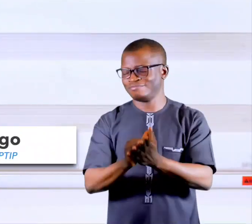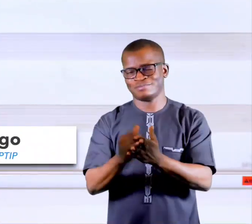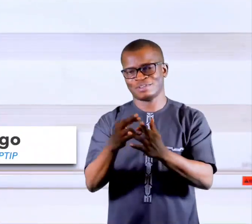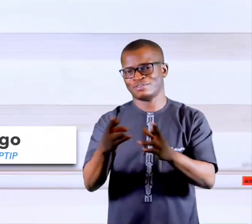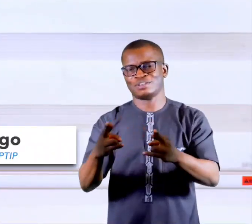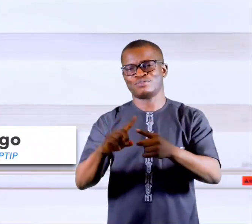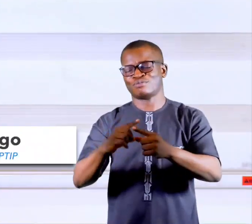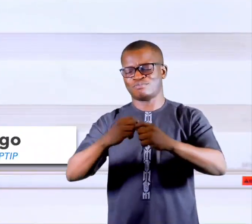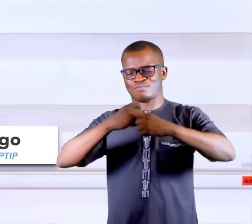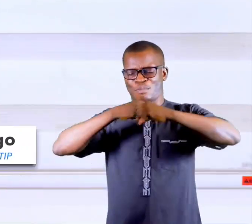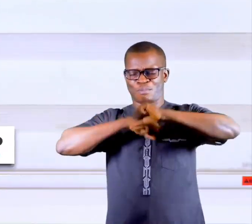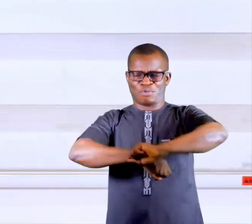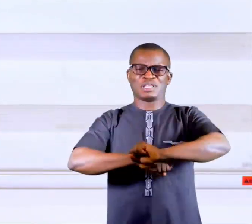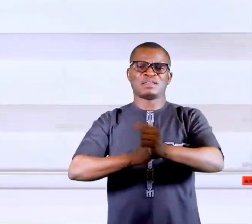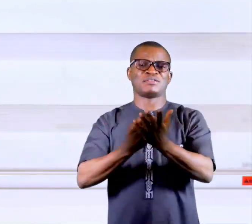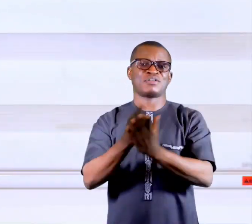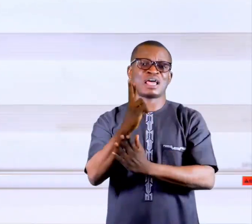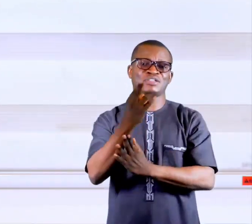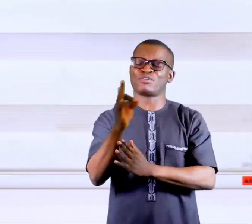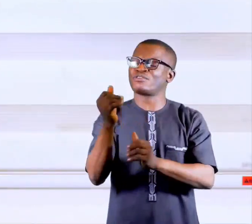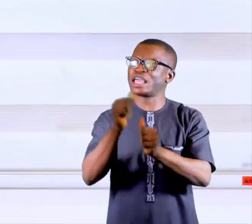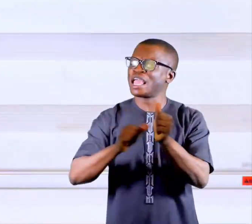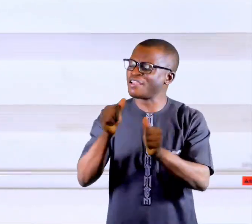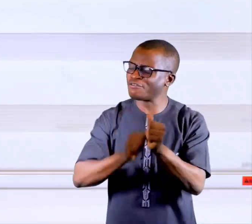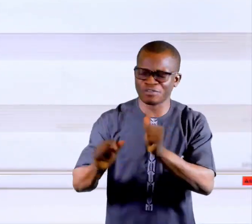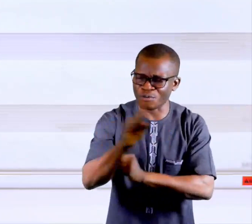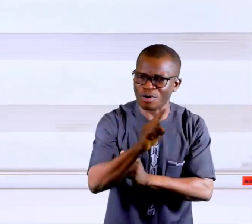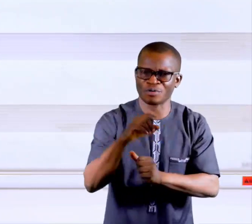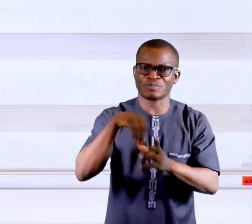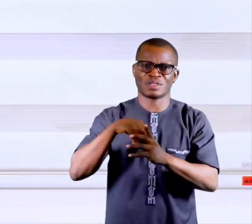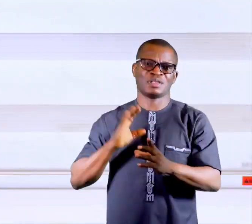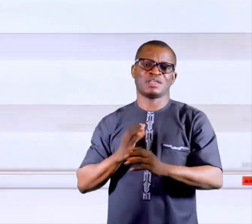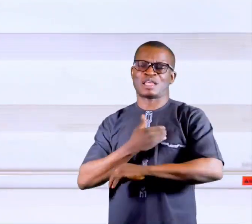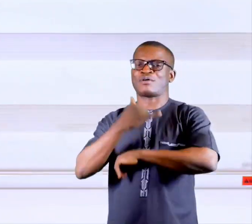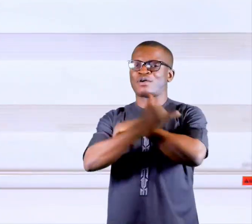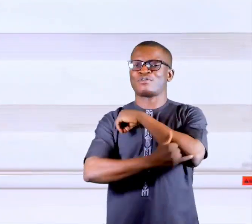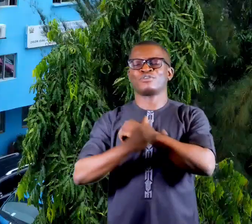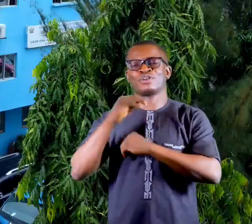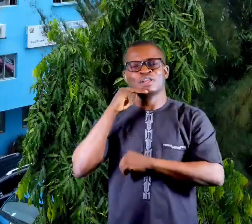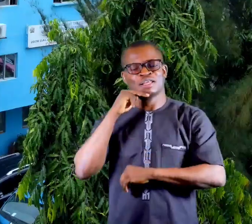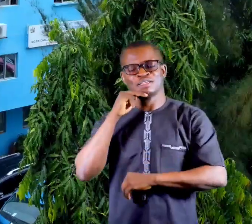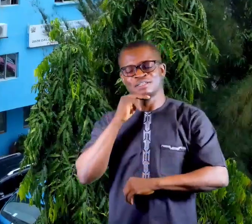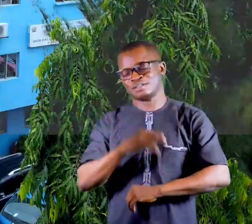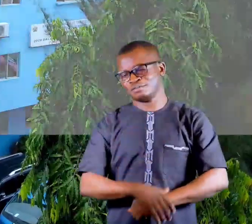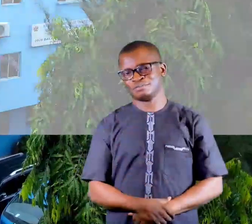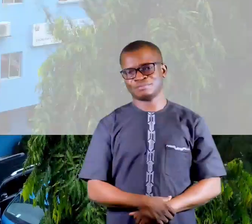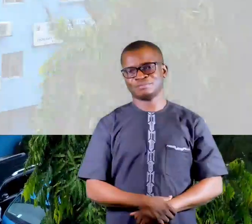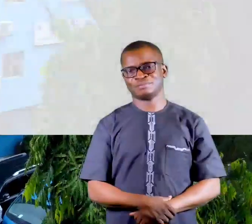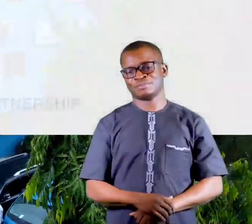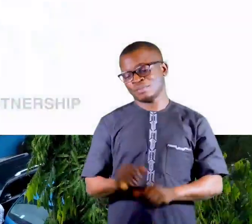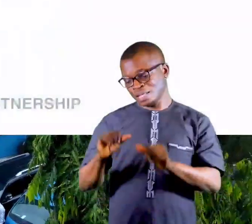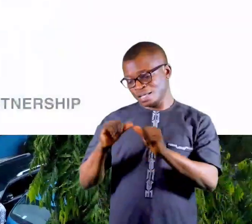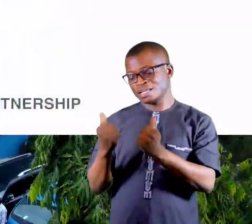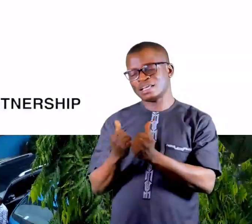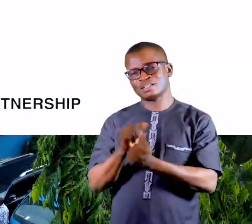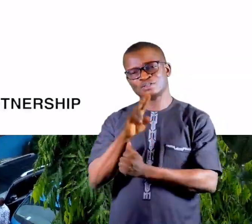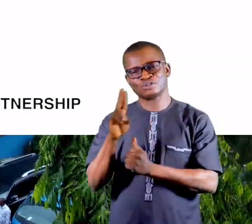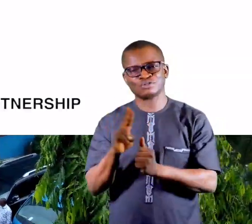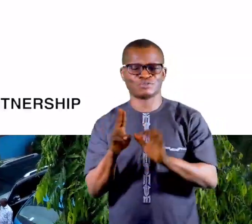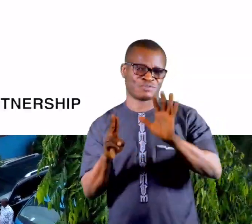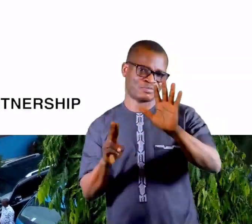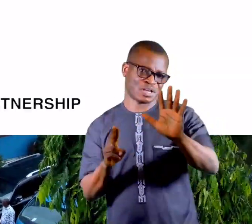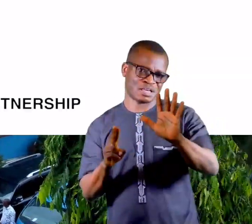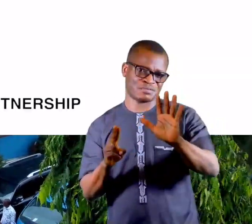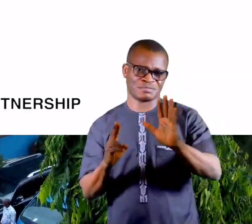to protect the rights of everybody in our country, Nigeria. The agency employs